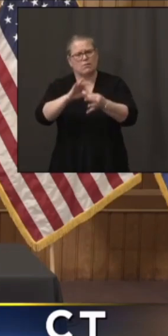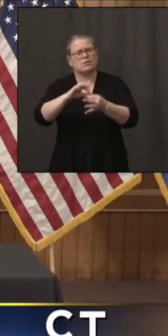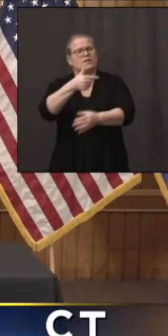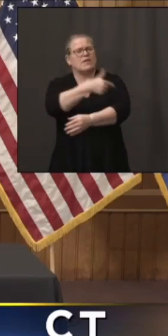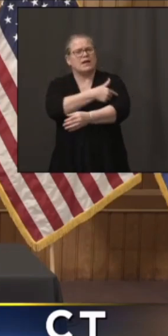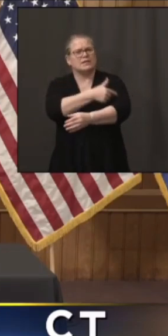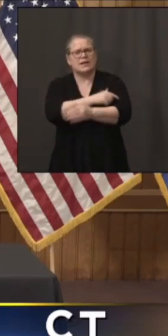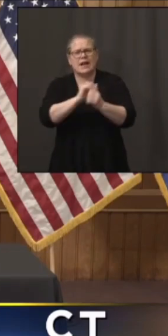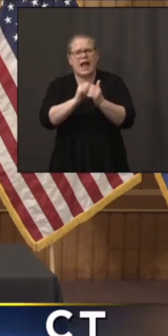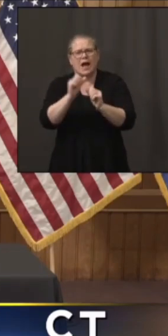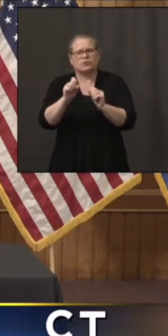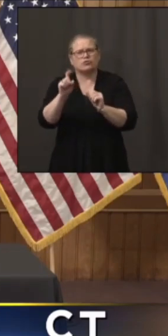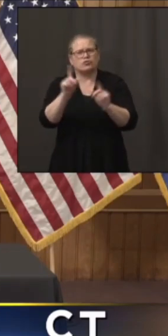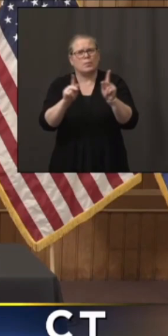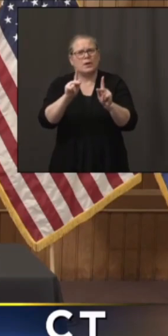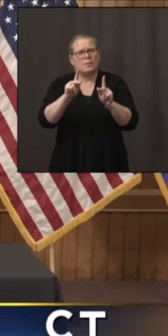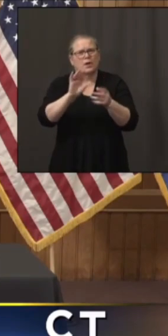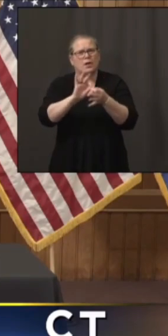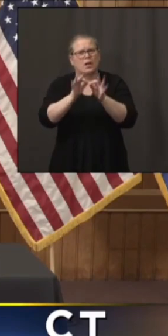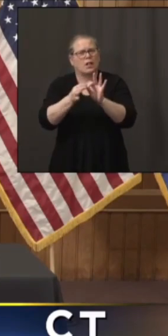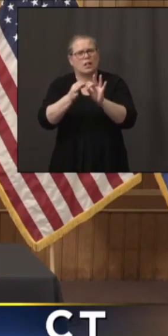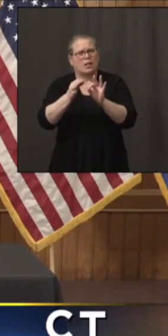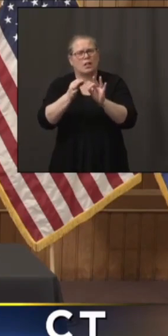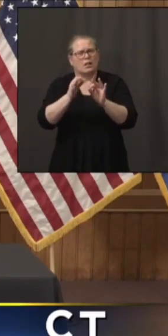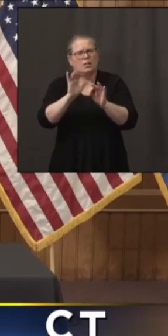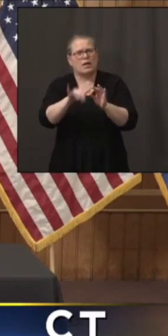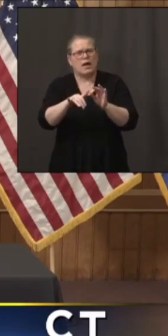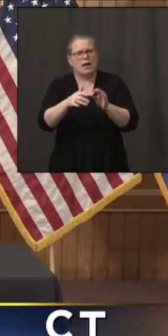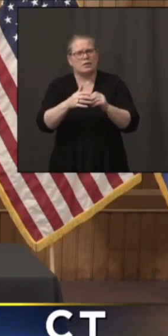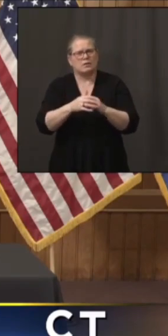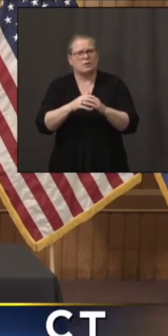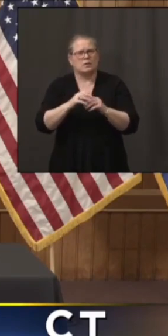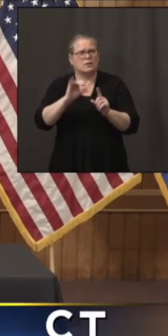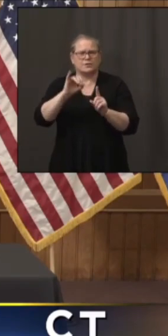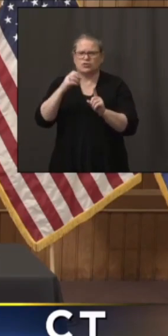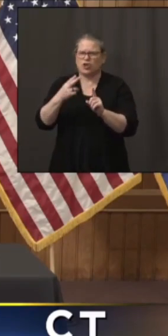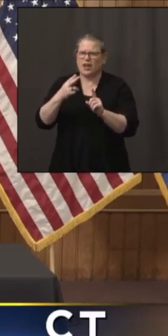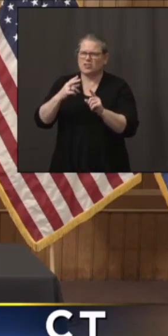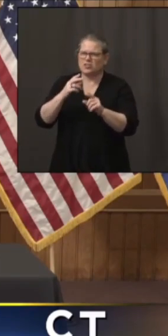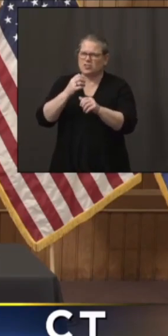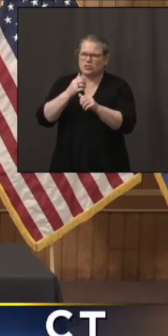are. Do you follow that, Josh? I'm sorry, which data?